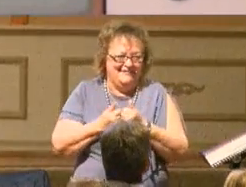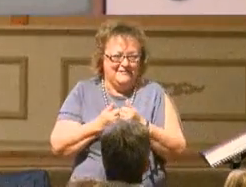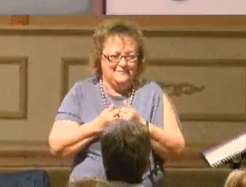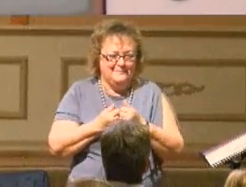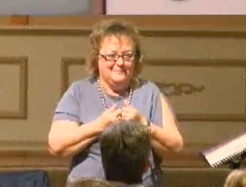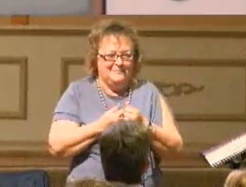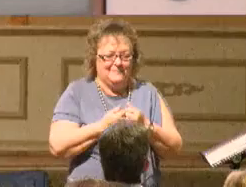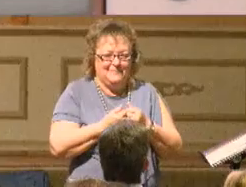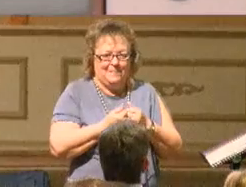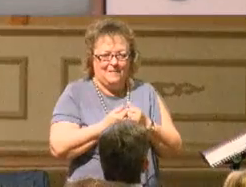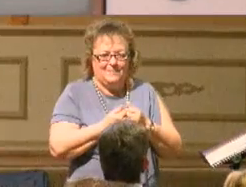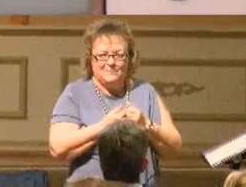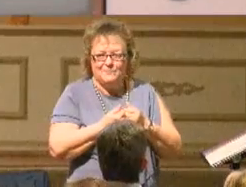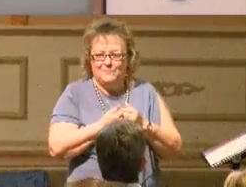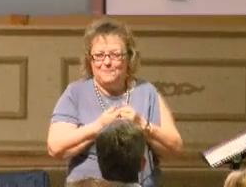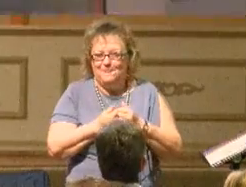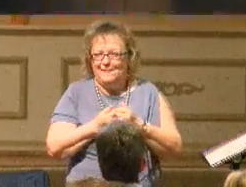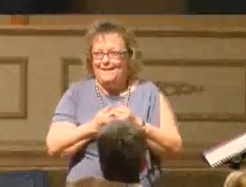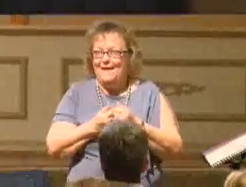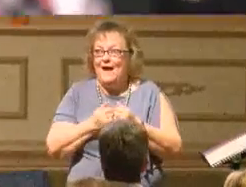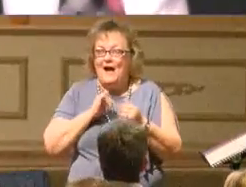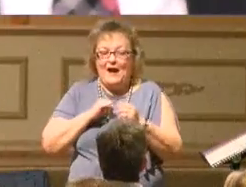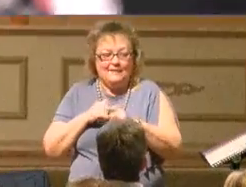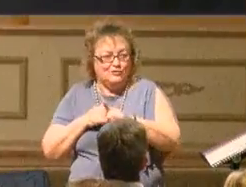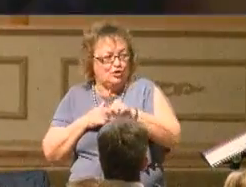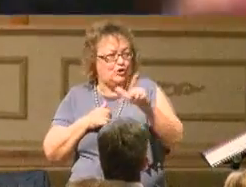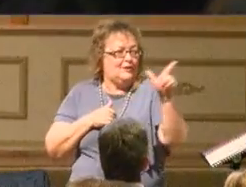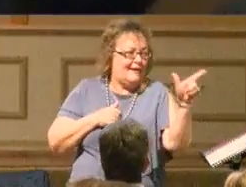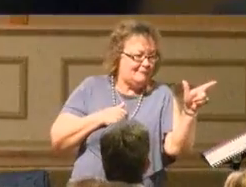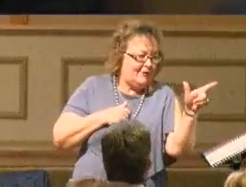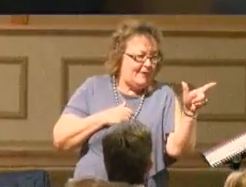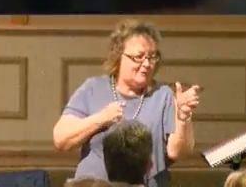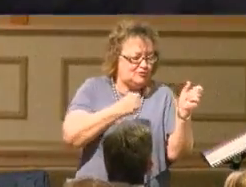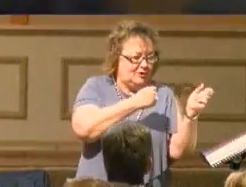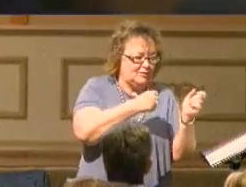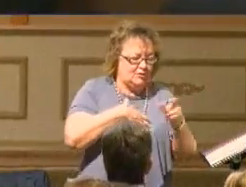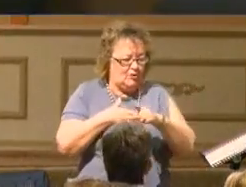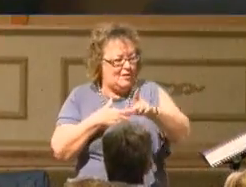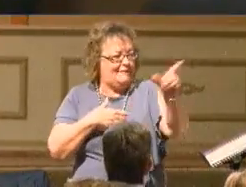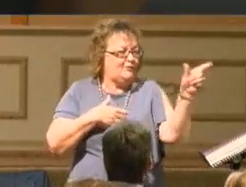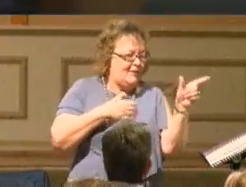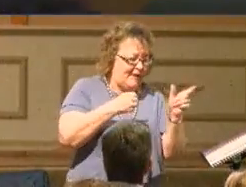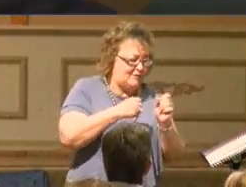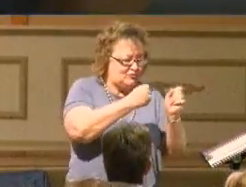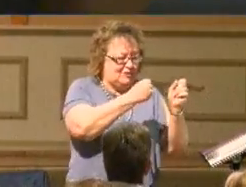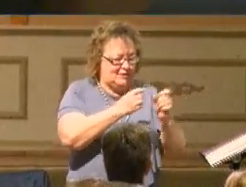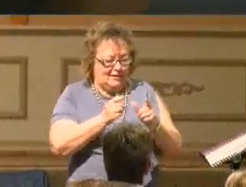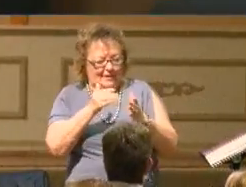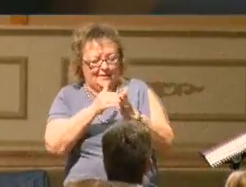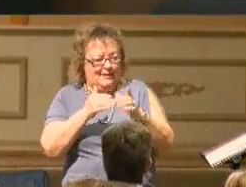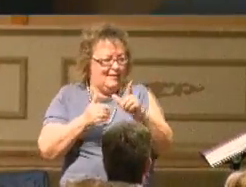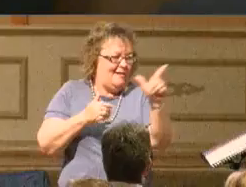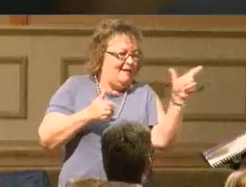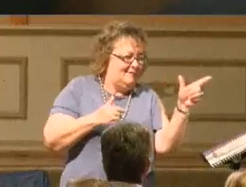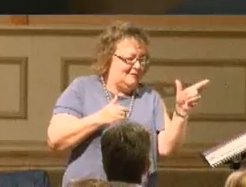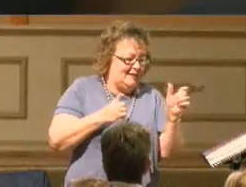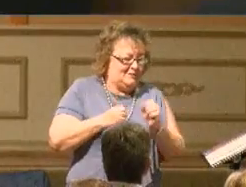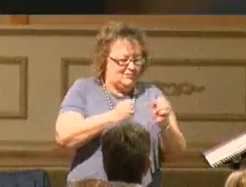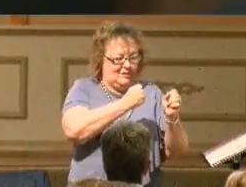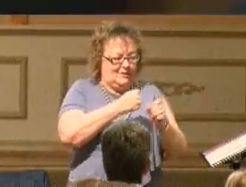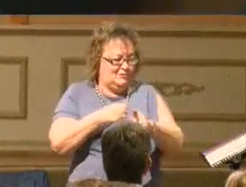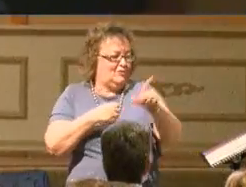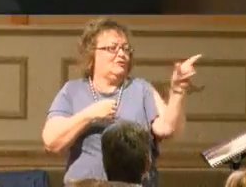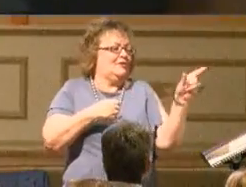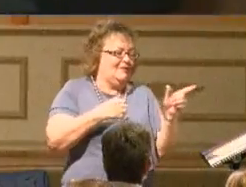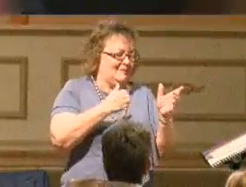And I went and turned left at this street, turned left at this street, turned left at this street, turn